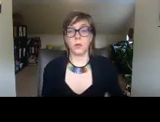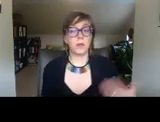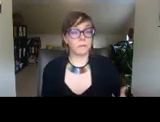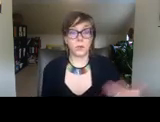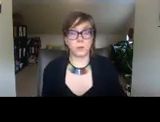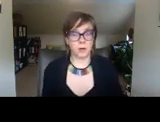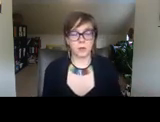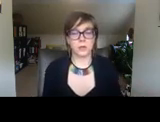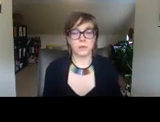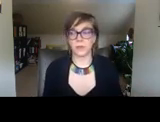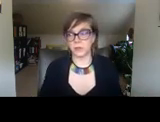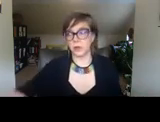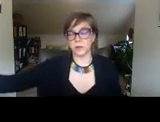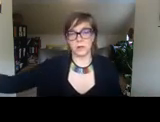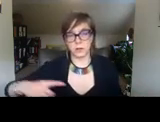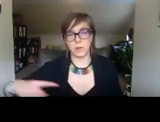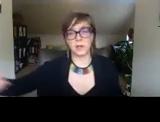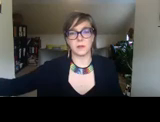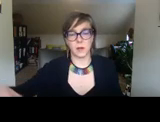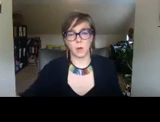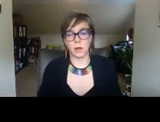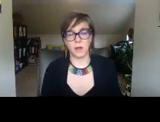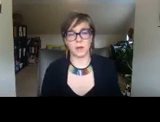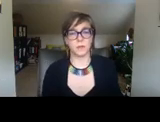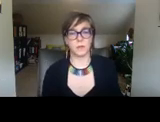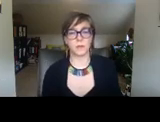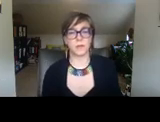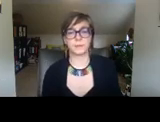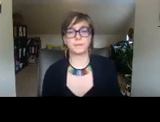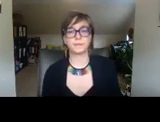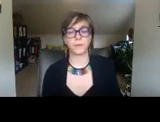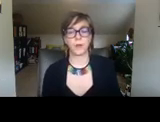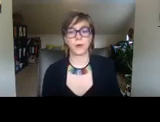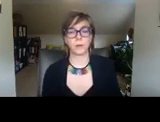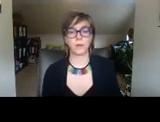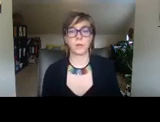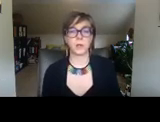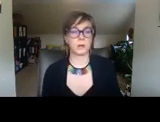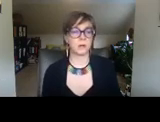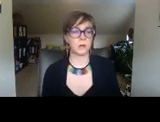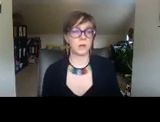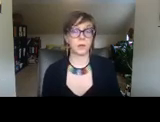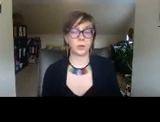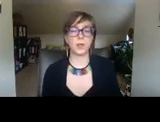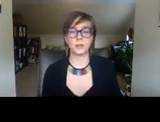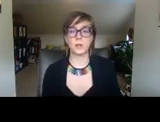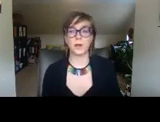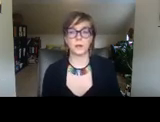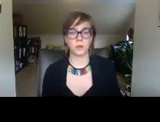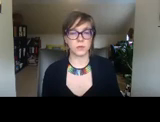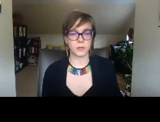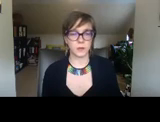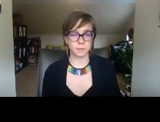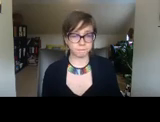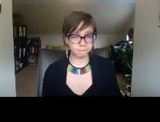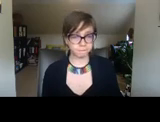You know, you can better use them because they're not spending the time walking back and forth between different units when you have a